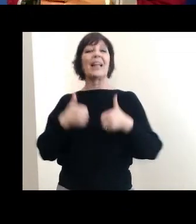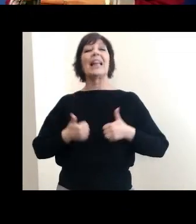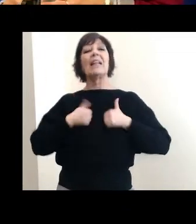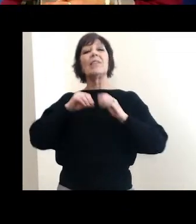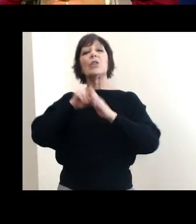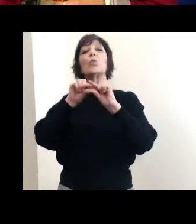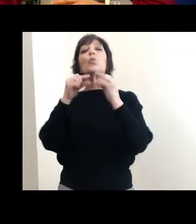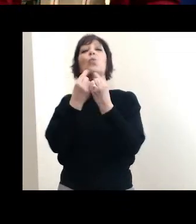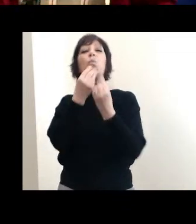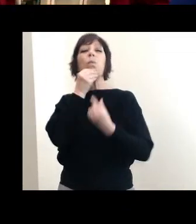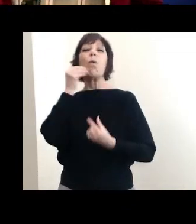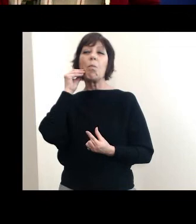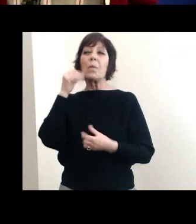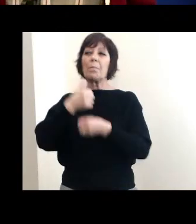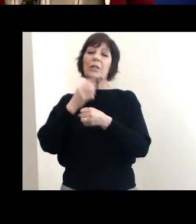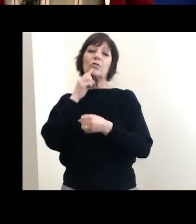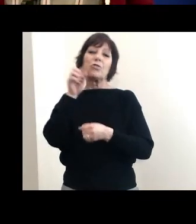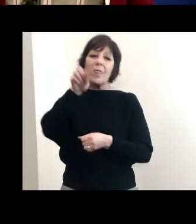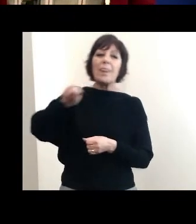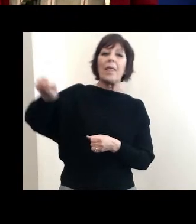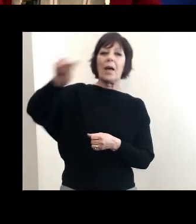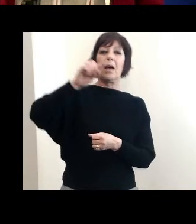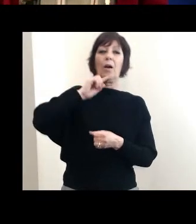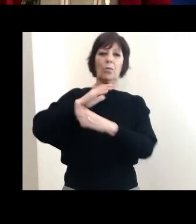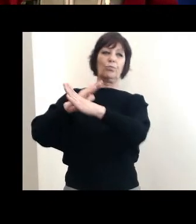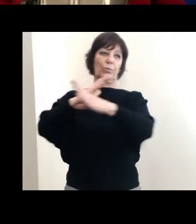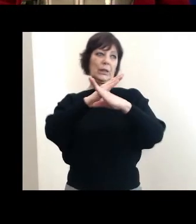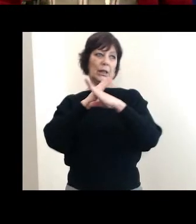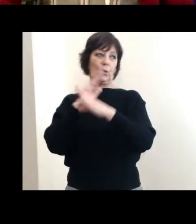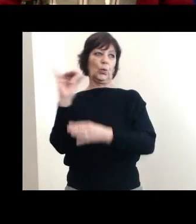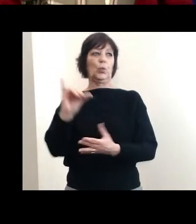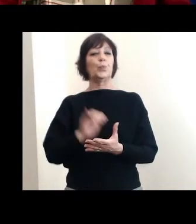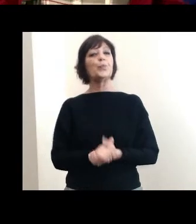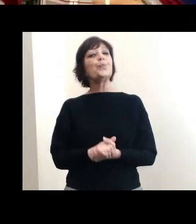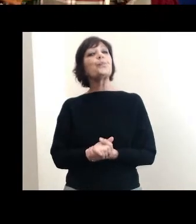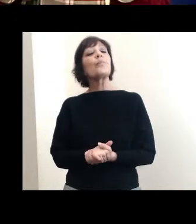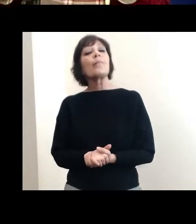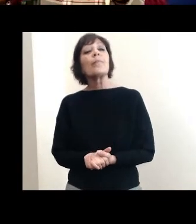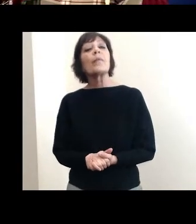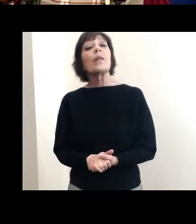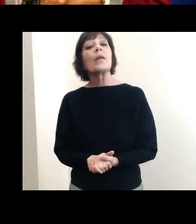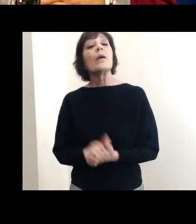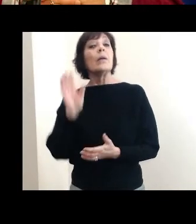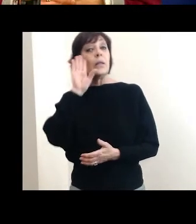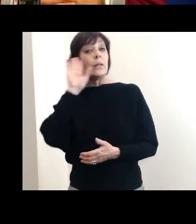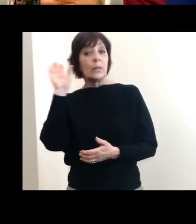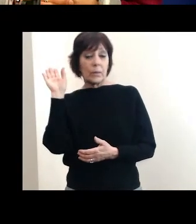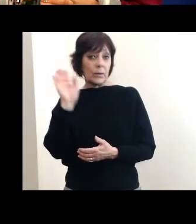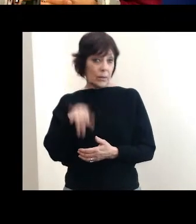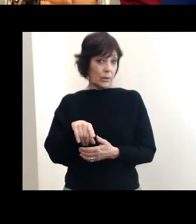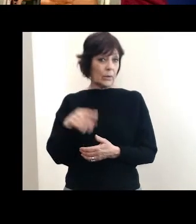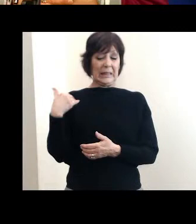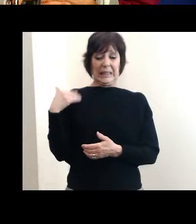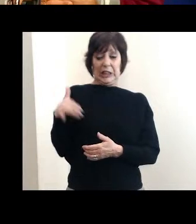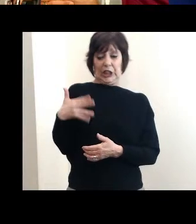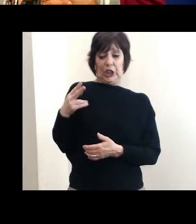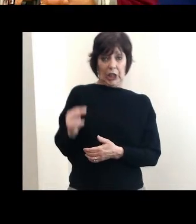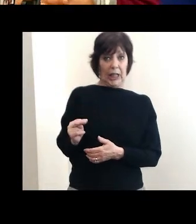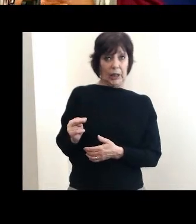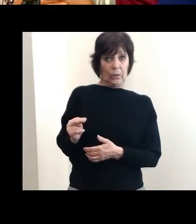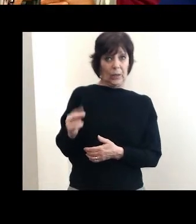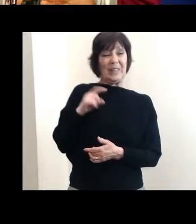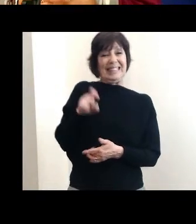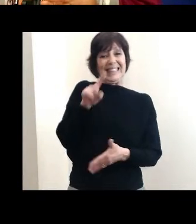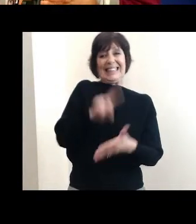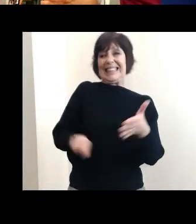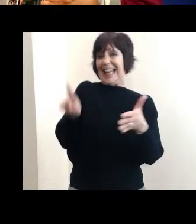congregate living settings, so making sure that they're protected. So, as you know, we in January, we did have to